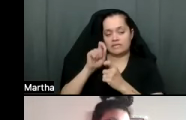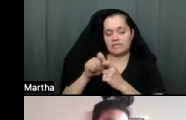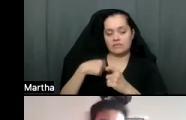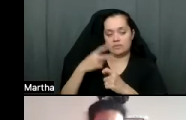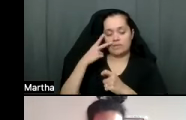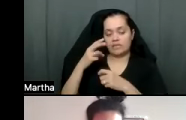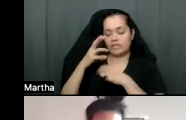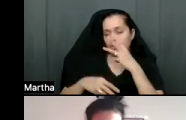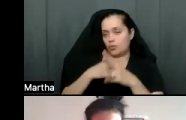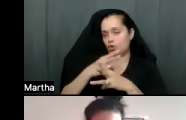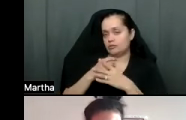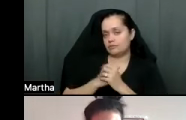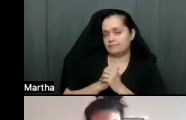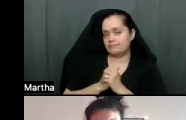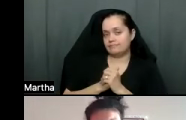at the world.